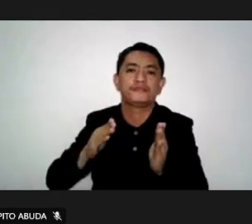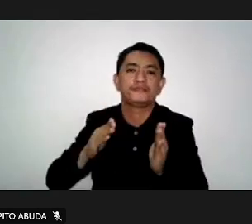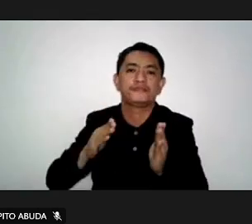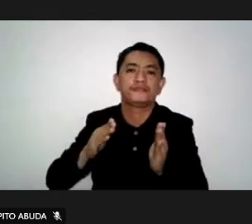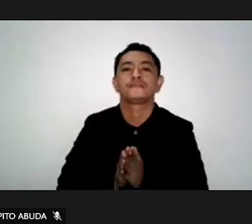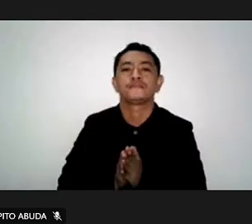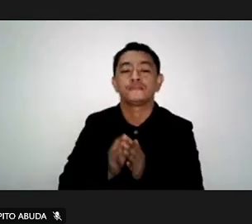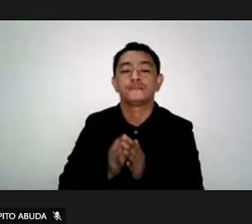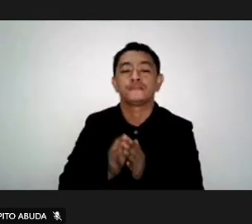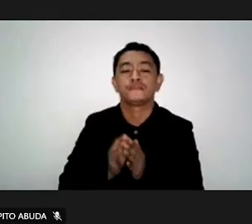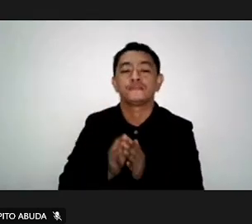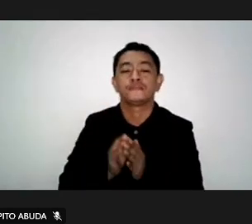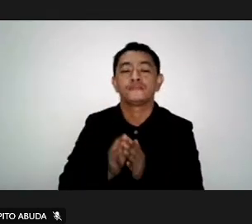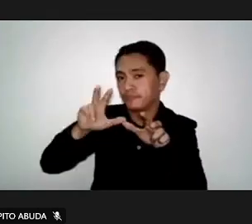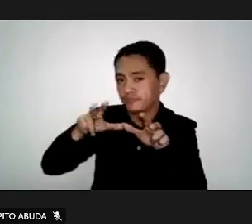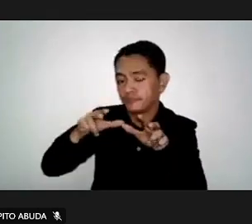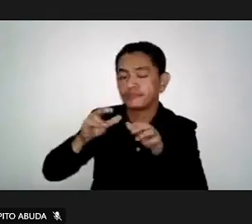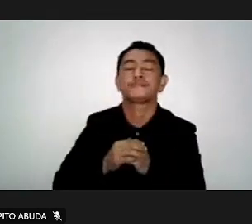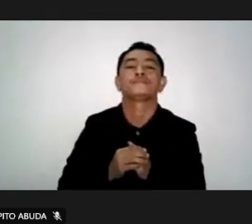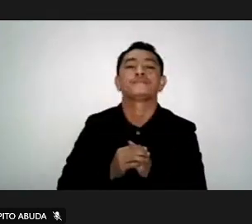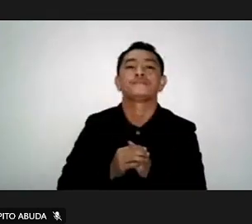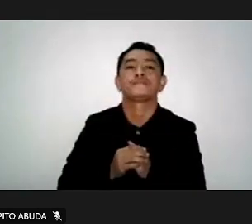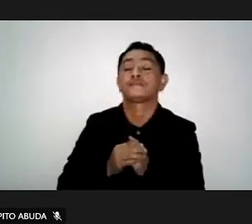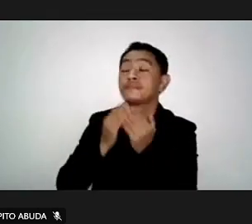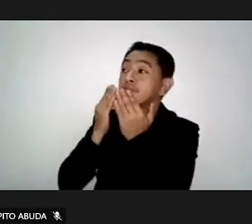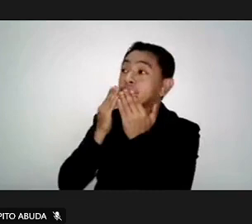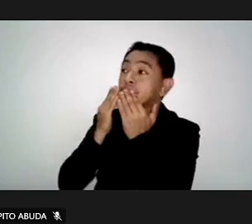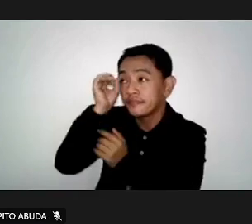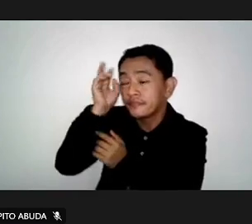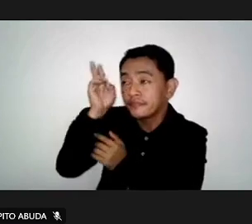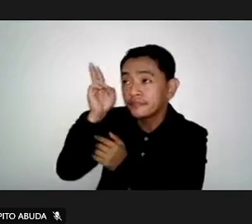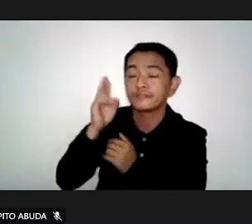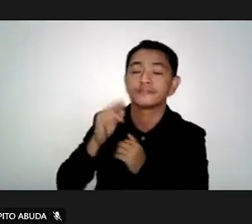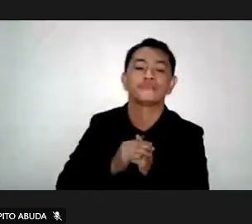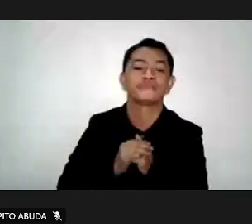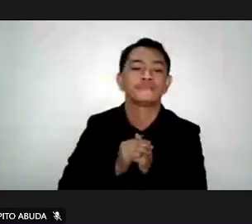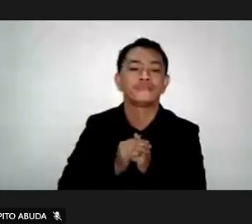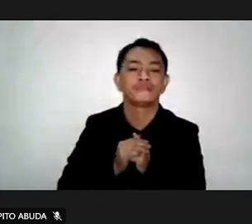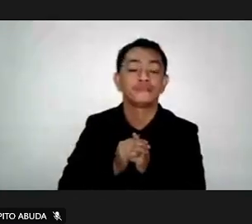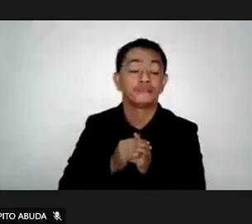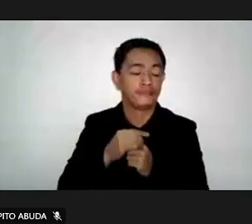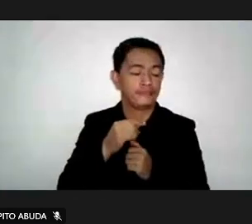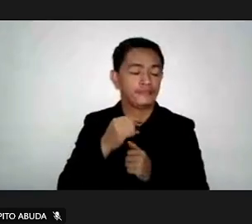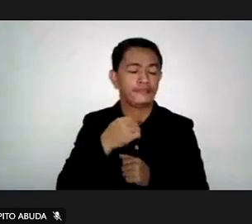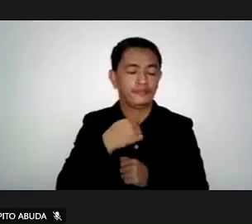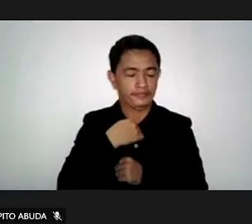easier for our children and learners with disability.